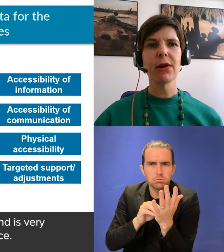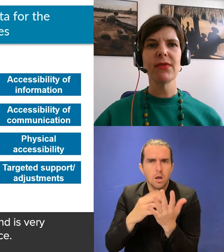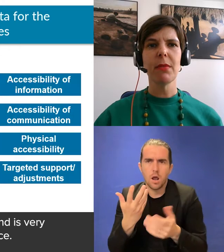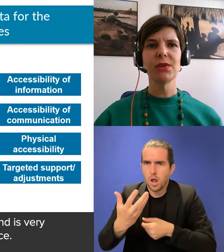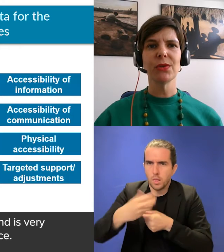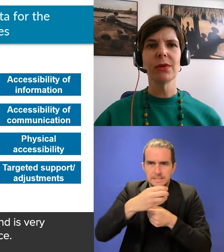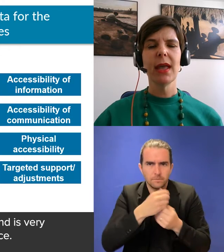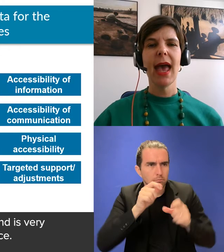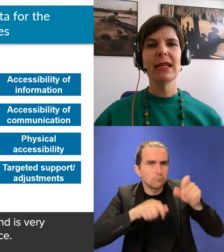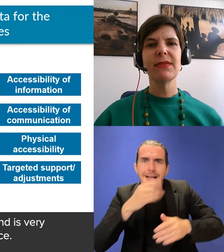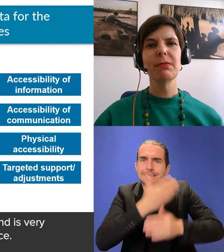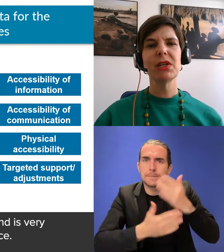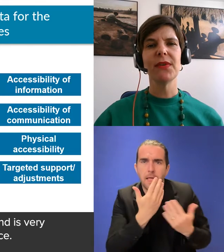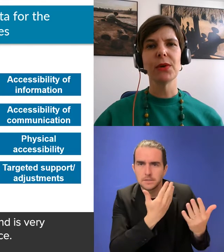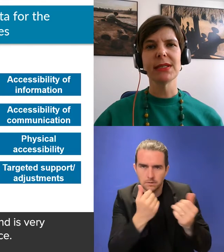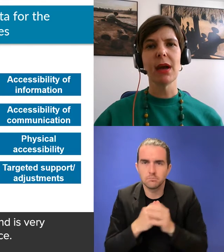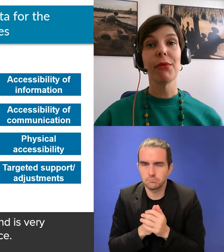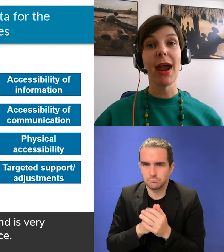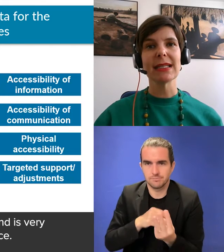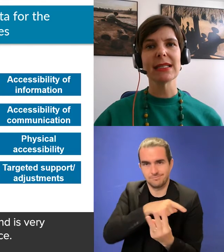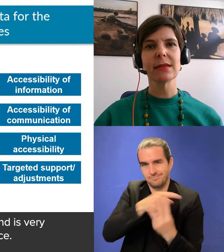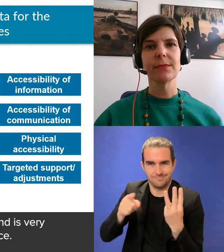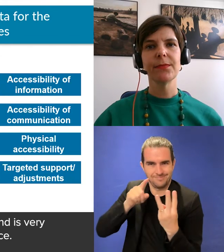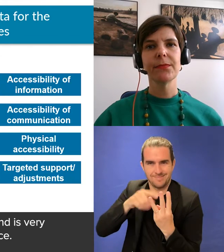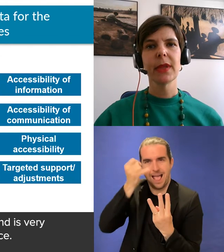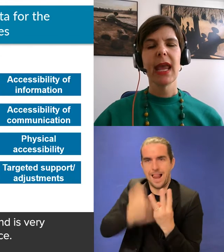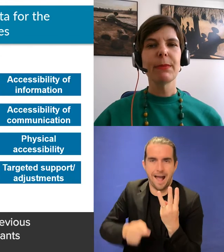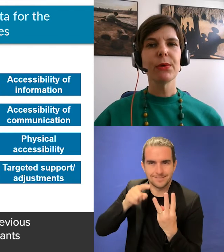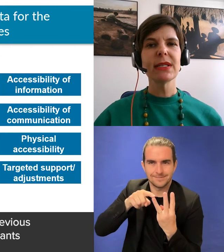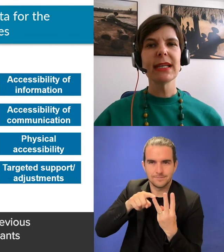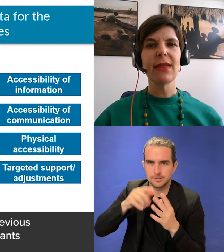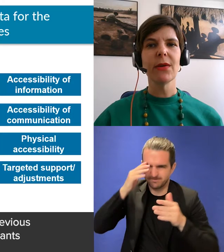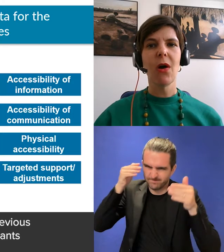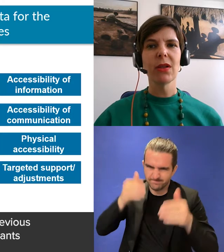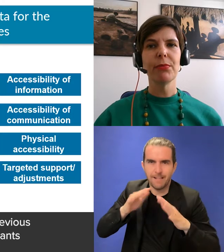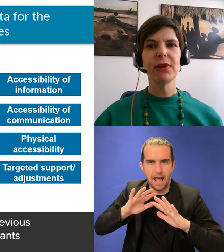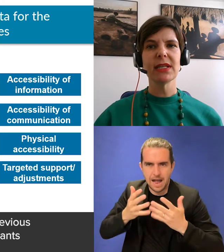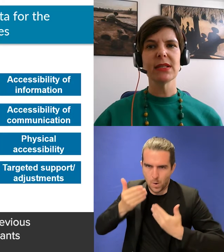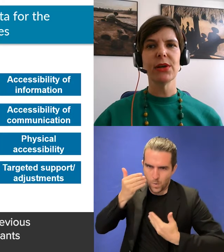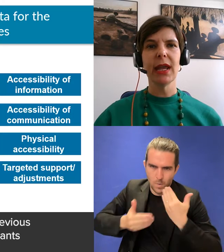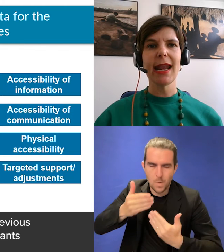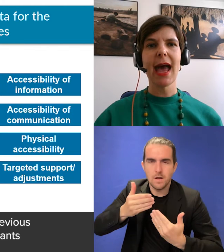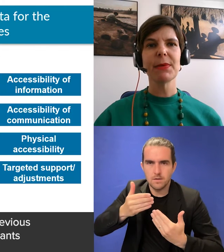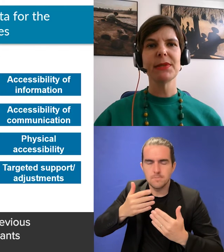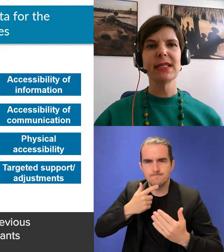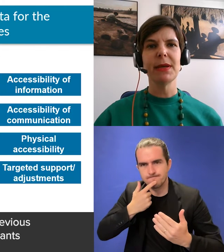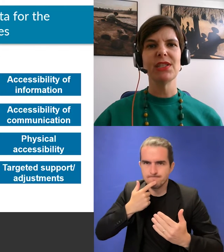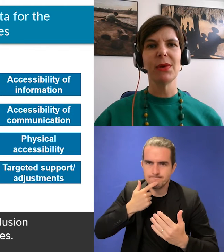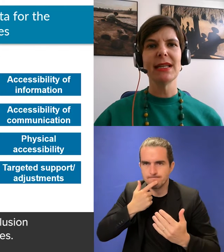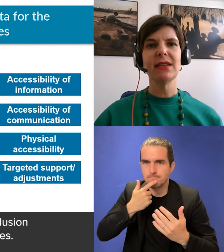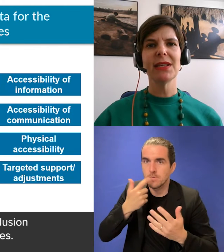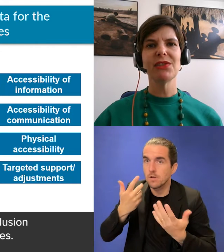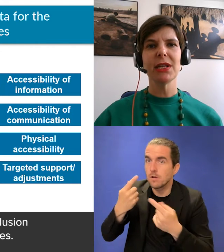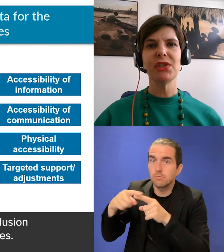is the last part of the module and is very much focused on practice. It pulls together all of the previous learning and asks